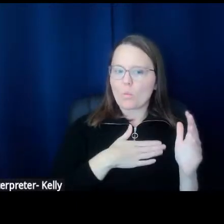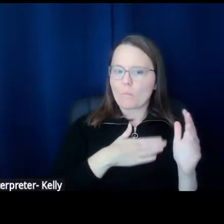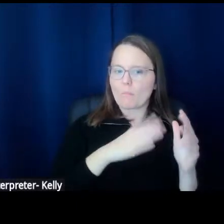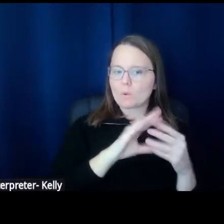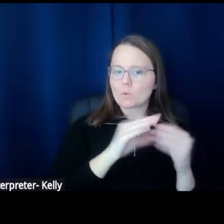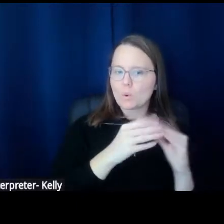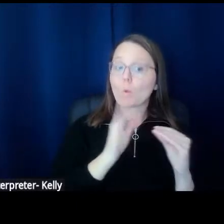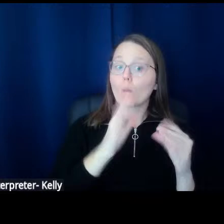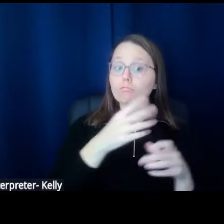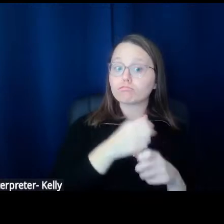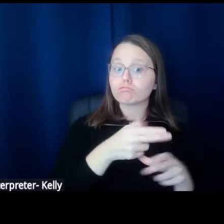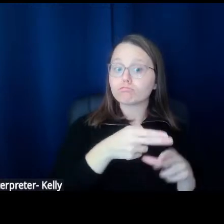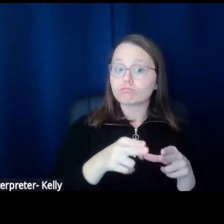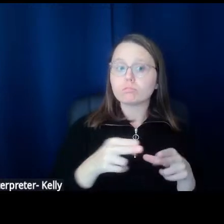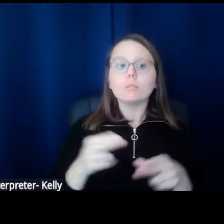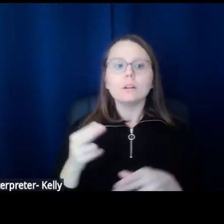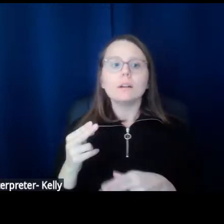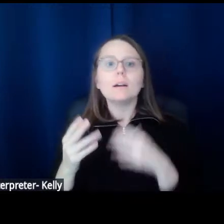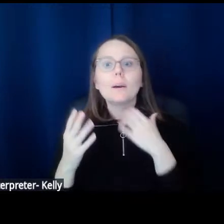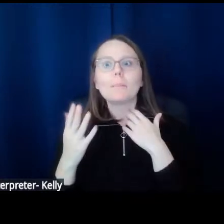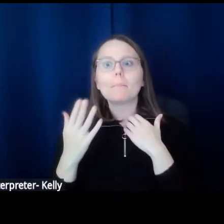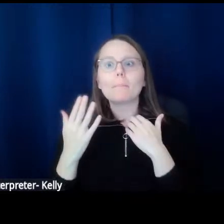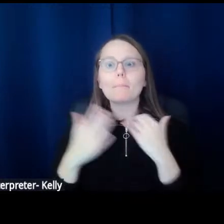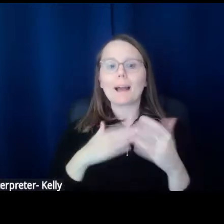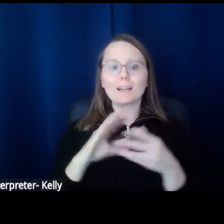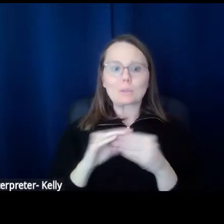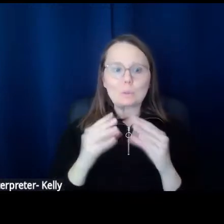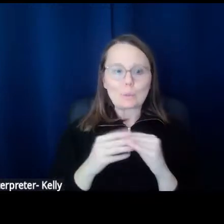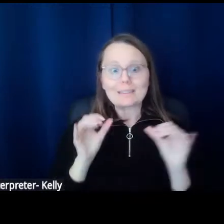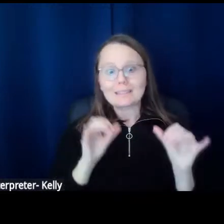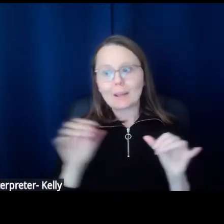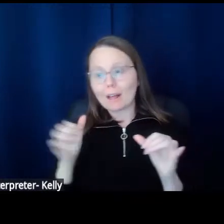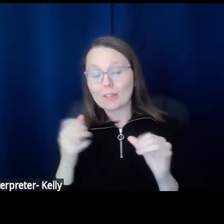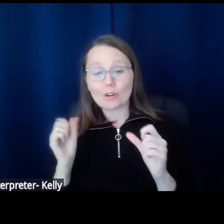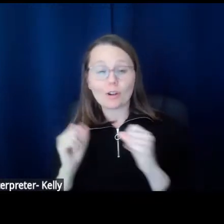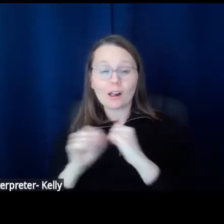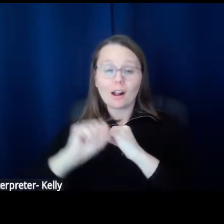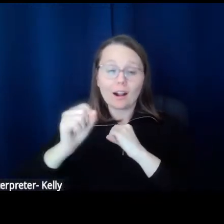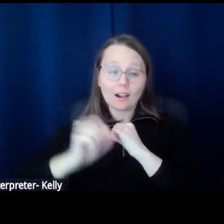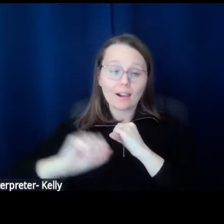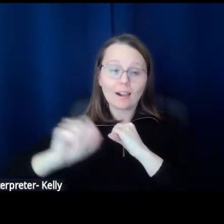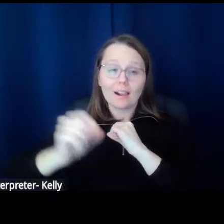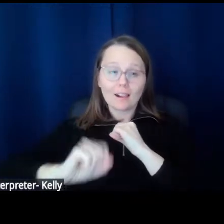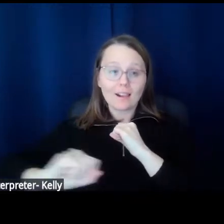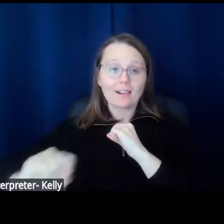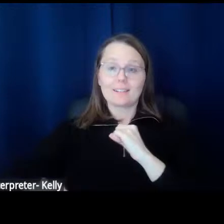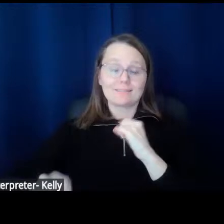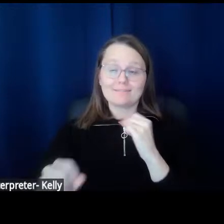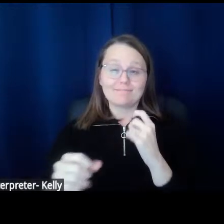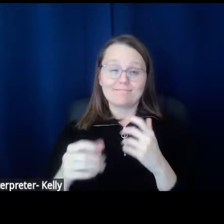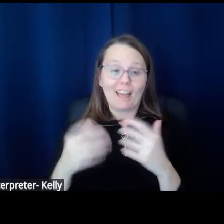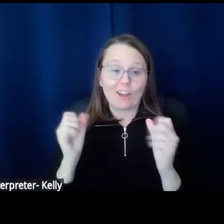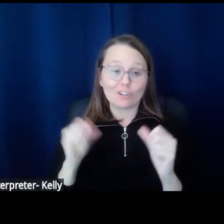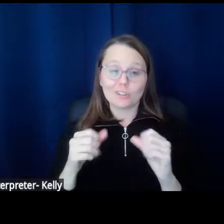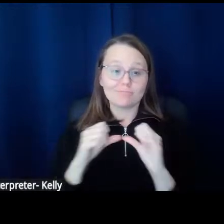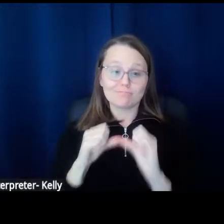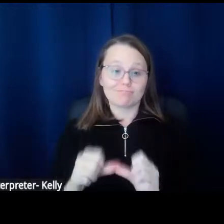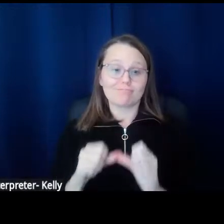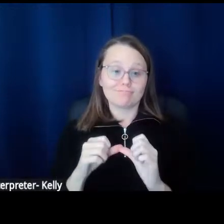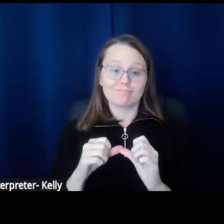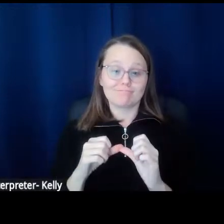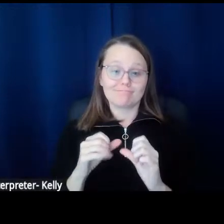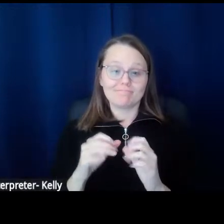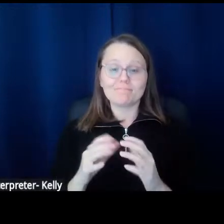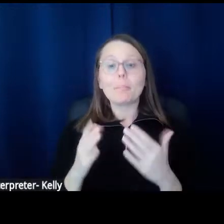brief because my story, probably along with many of us, could be as long as you want it to be.